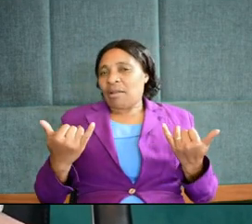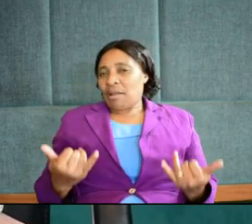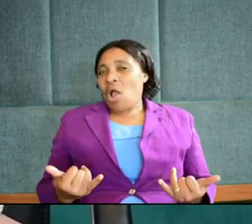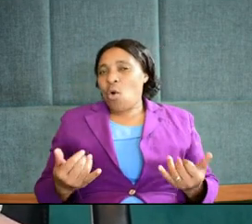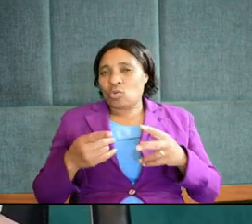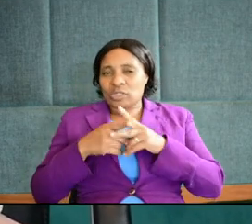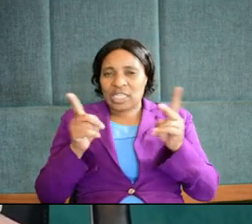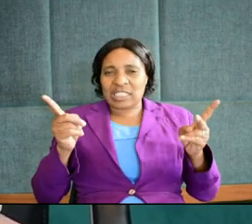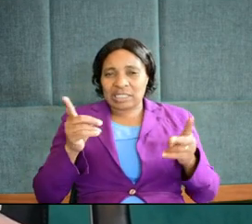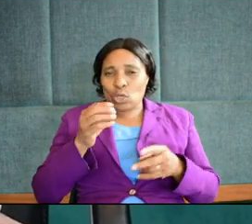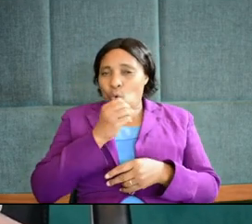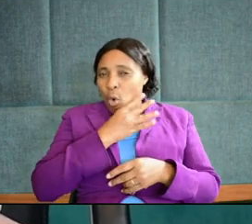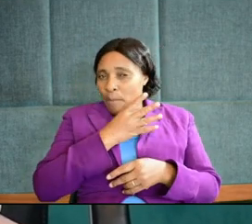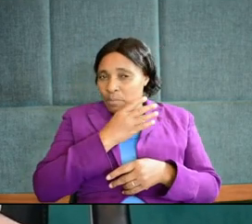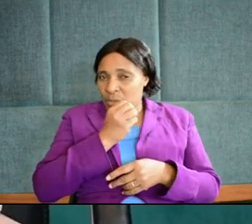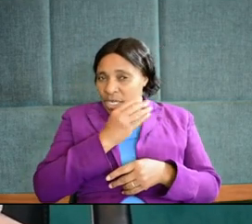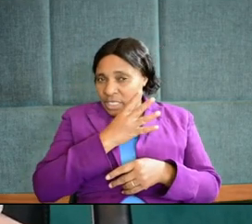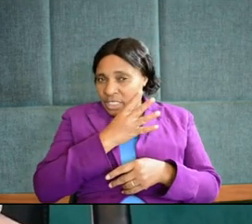of the complaints.